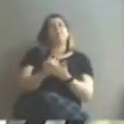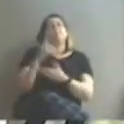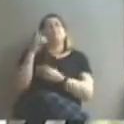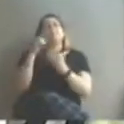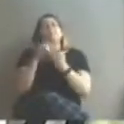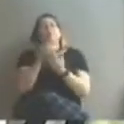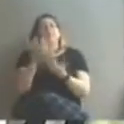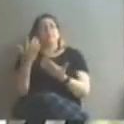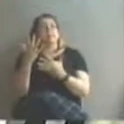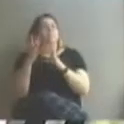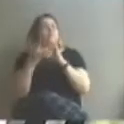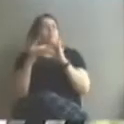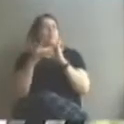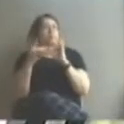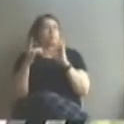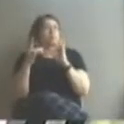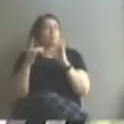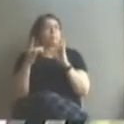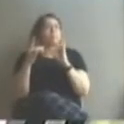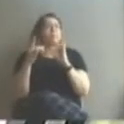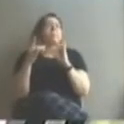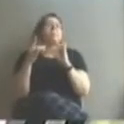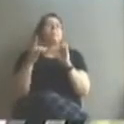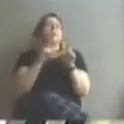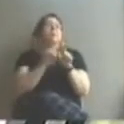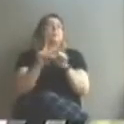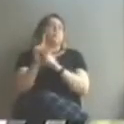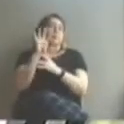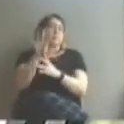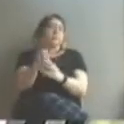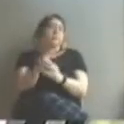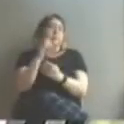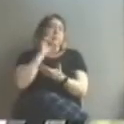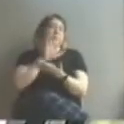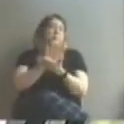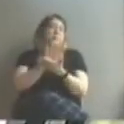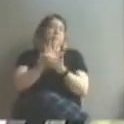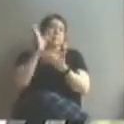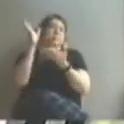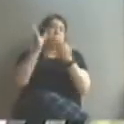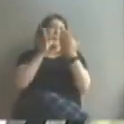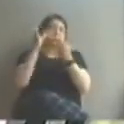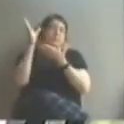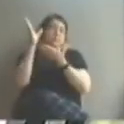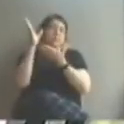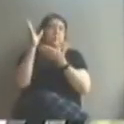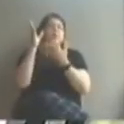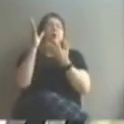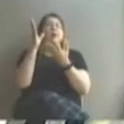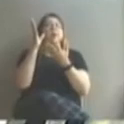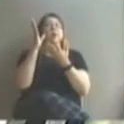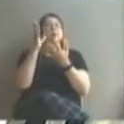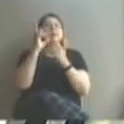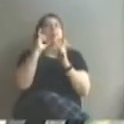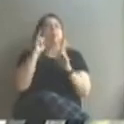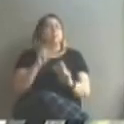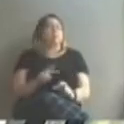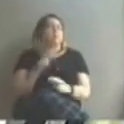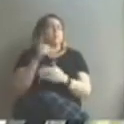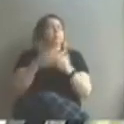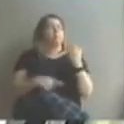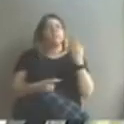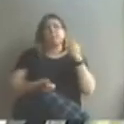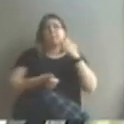I should say, Board Member Duncan, also included for academic services in looking at what is the